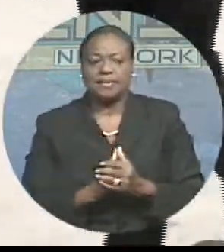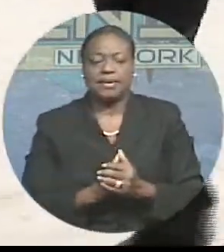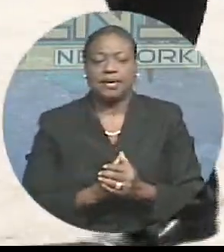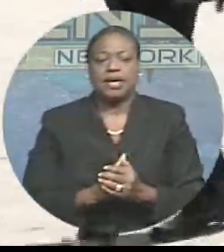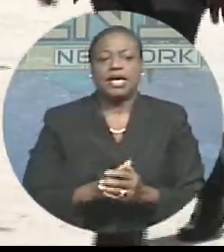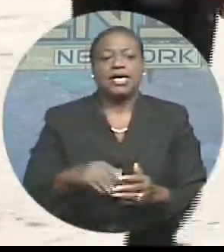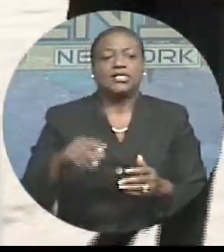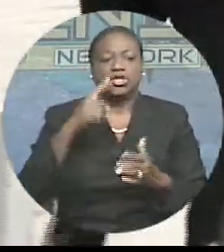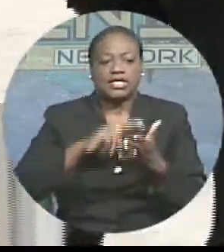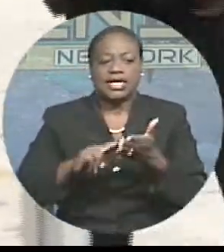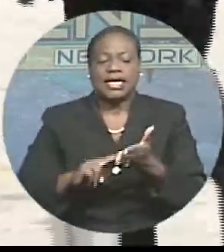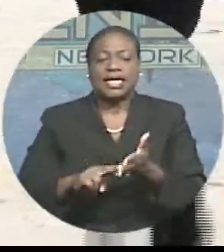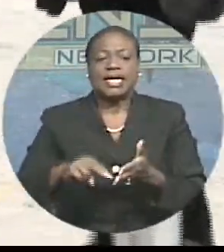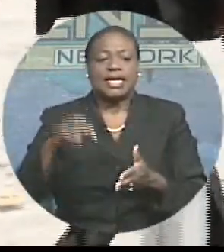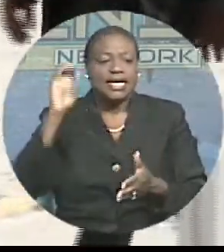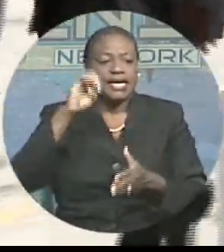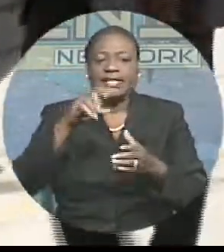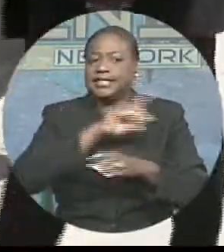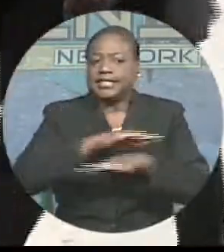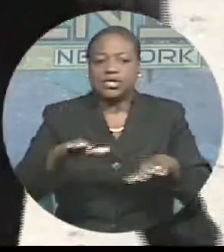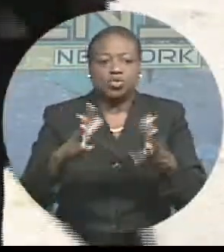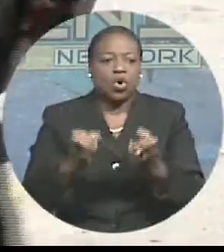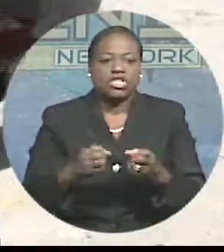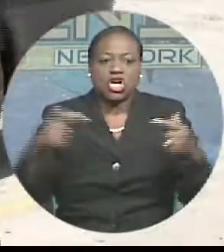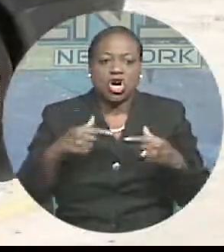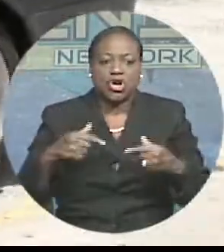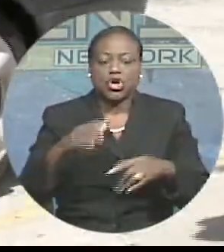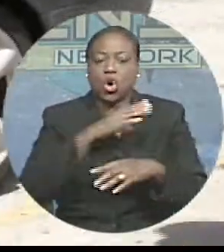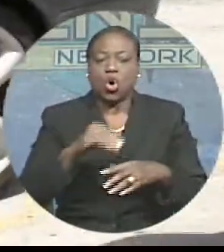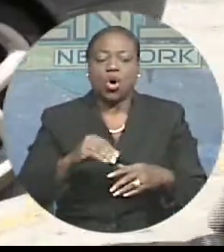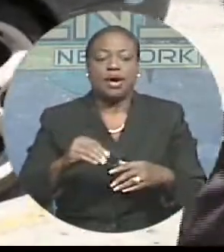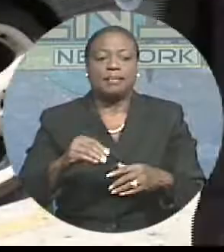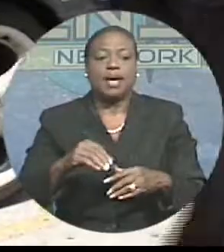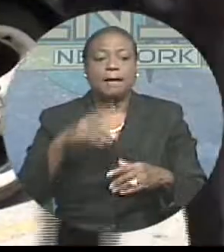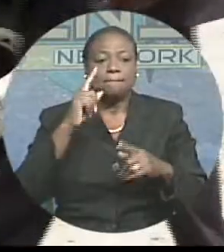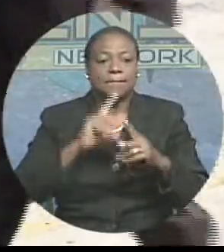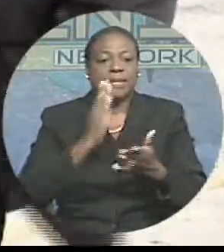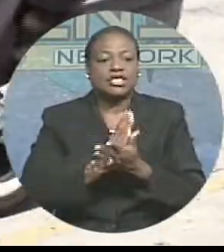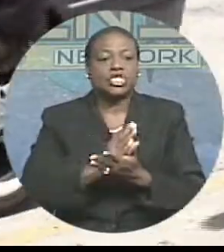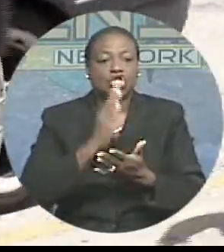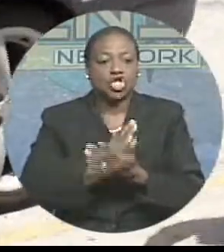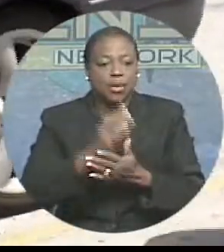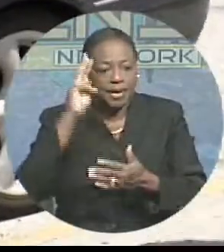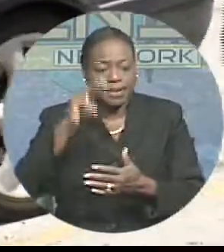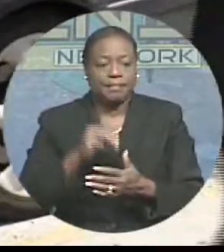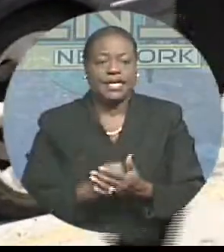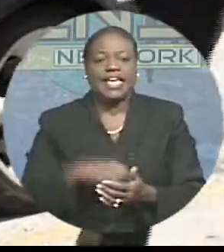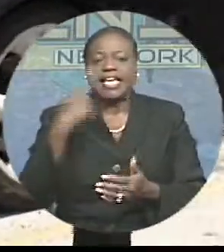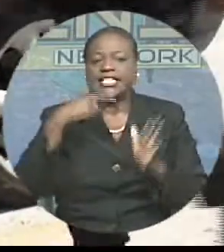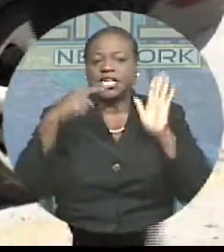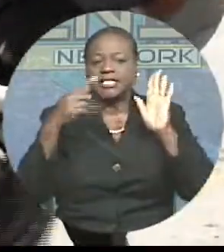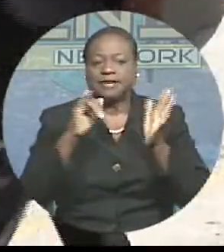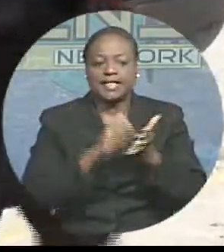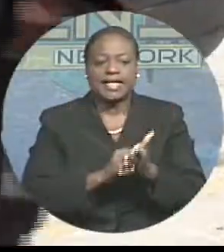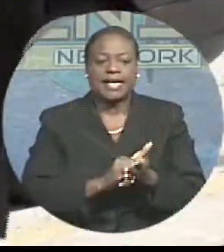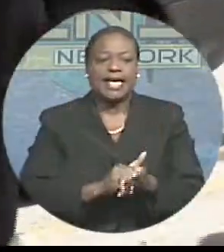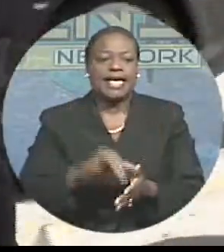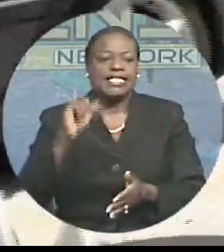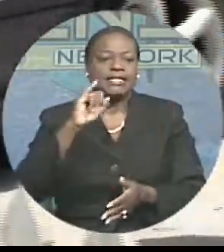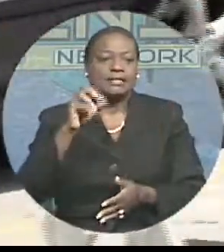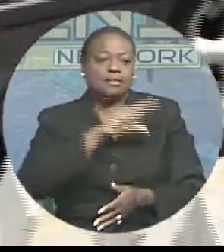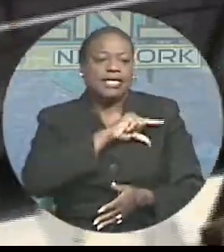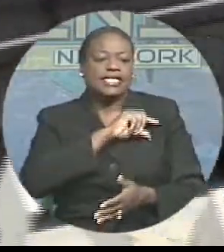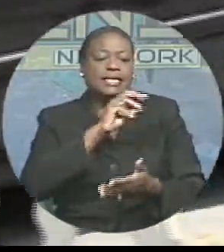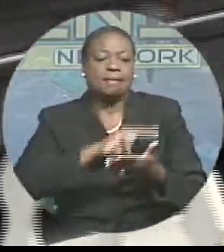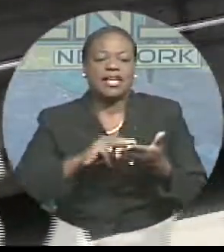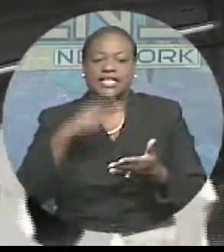noting that his intention was not to choke or injure Jamie Smith, but to restrain him. He testified that Inspector Maycock then yelled,